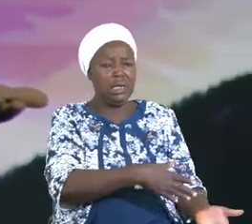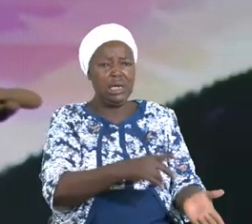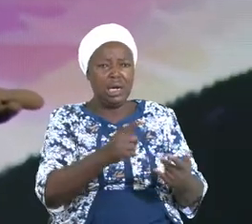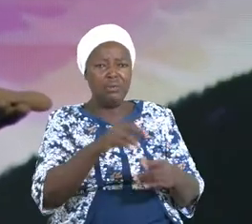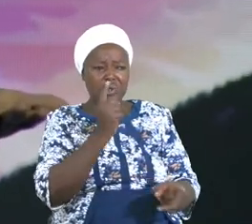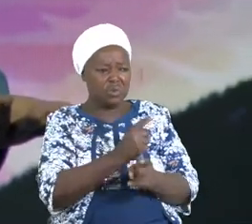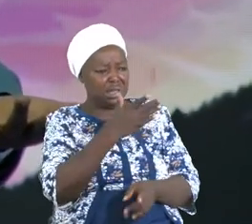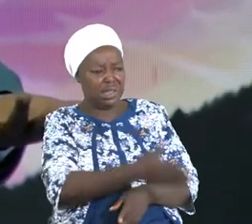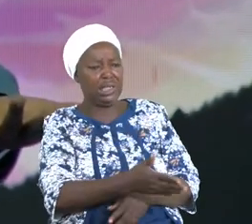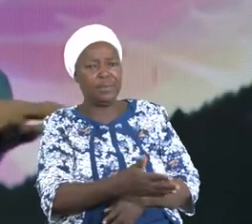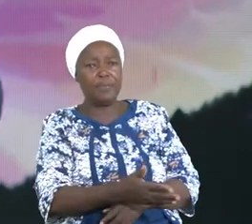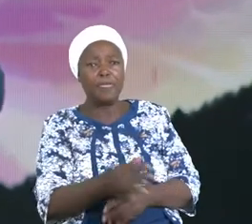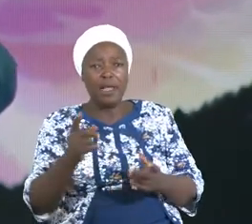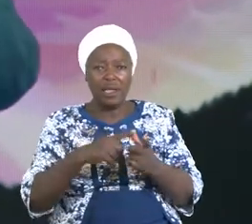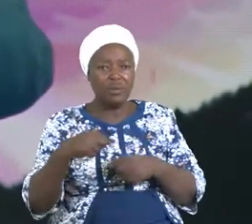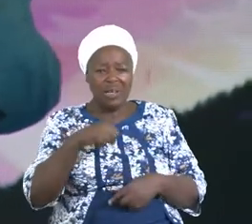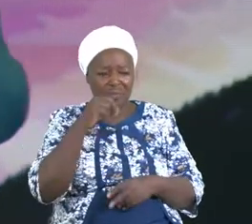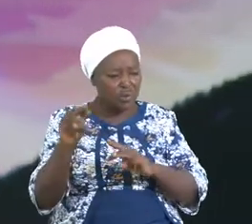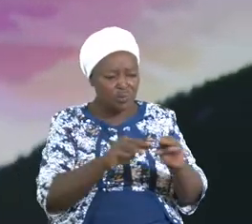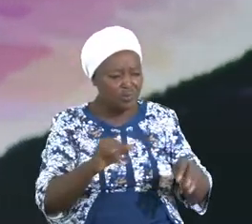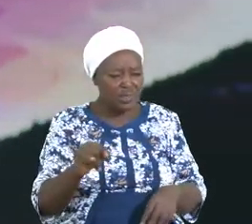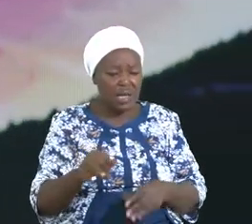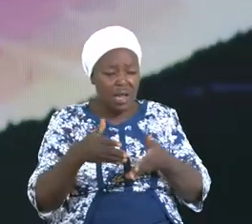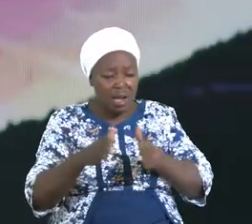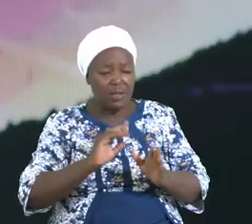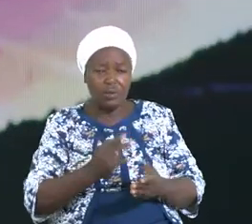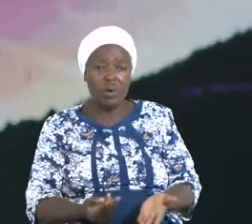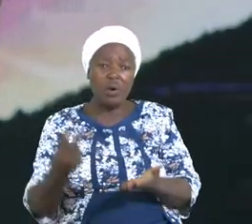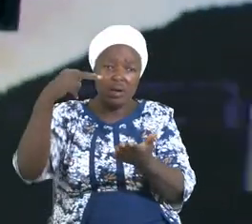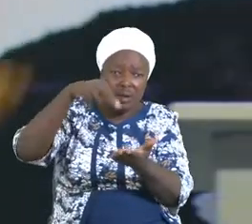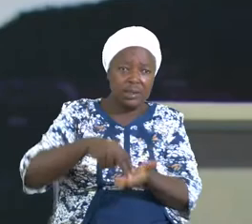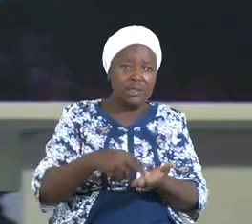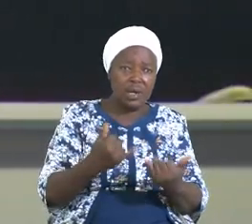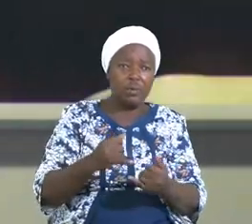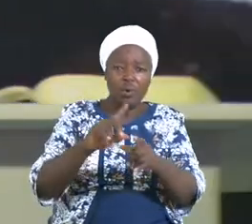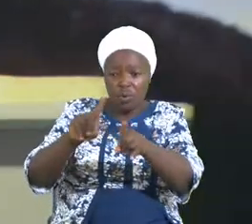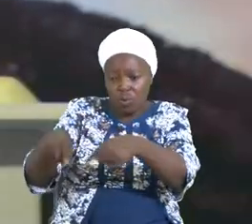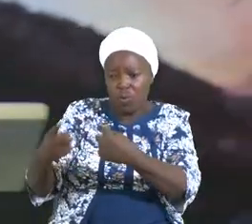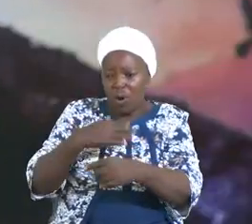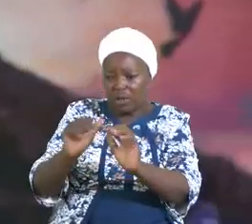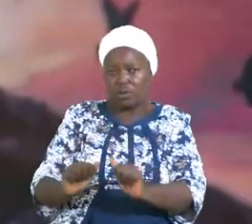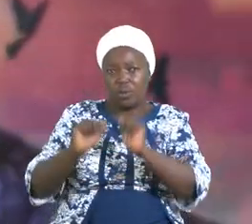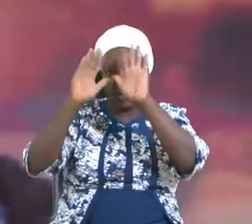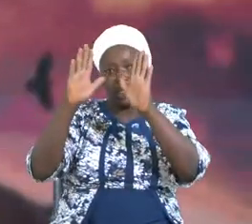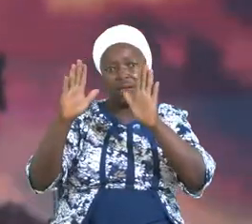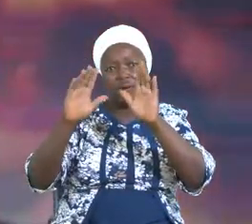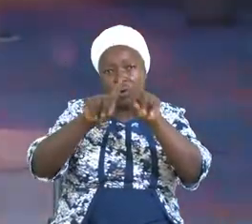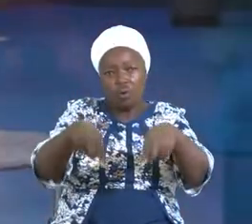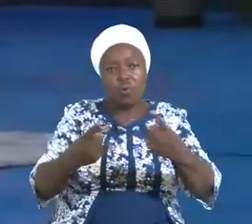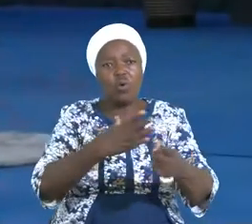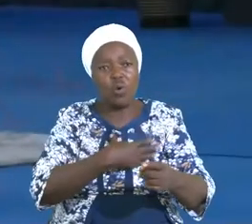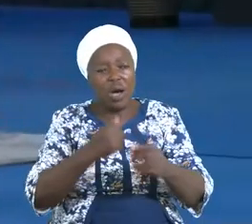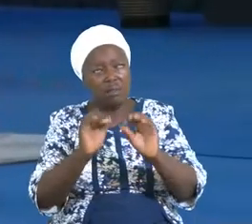there, and we're not moving. Let us rise up. Go and surrender. Go and